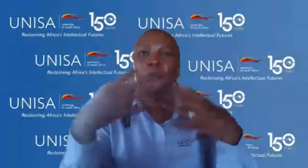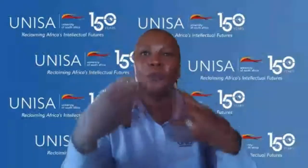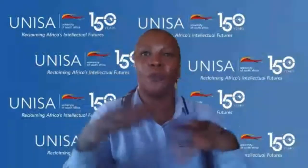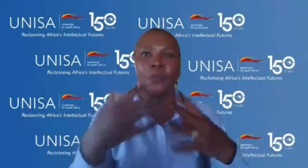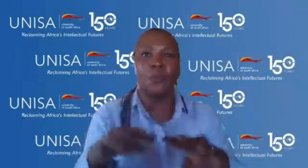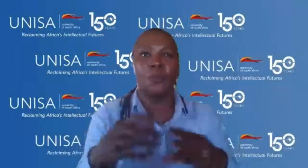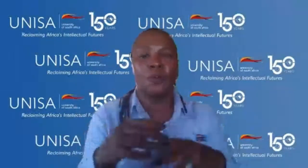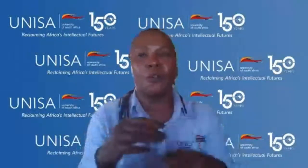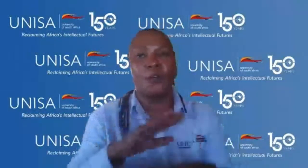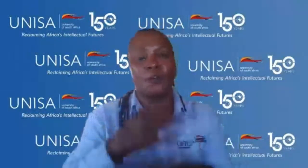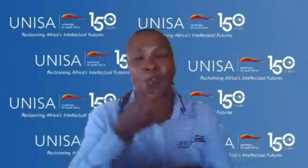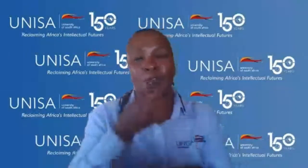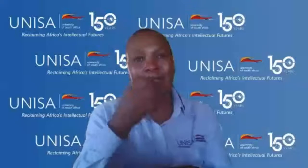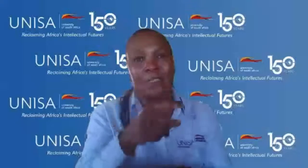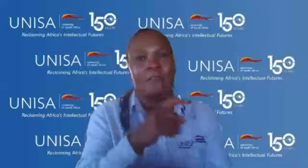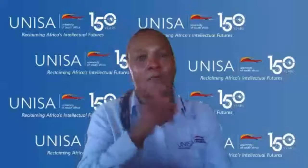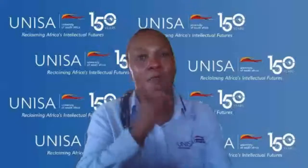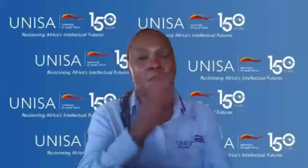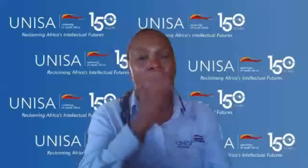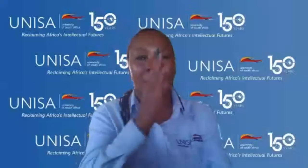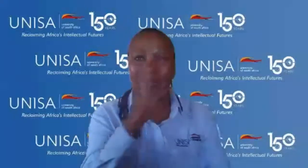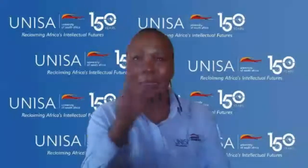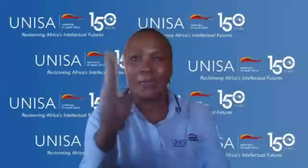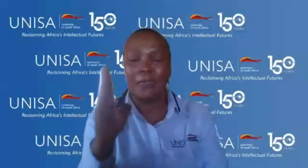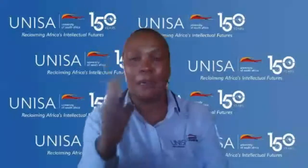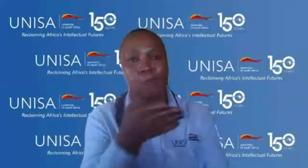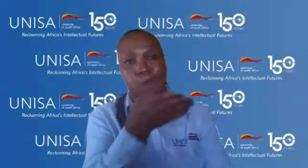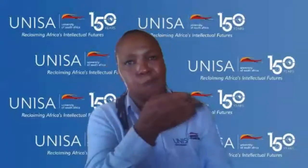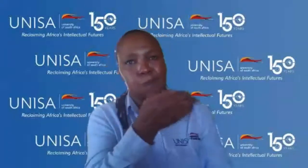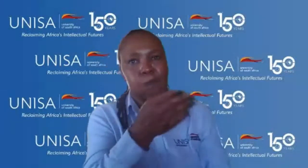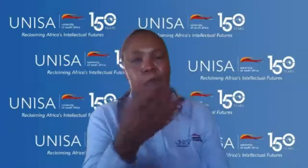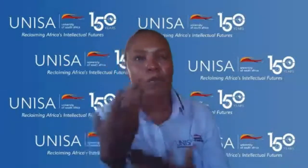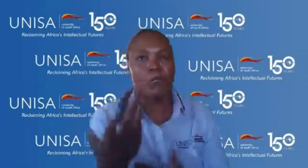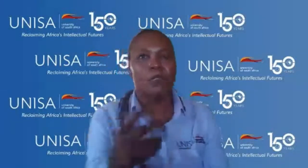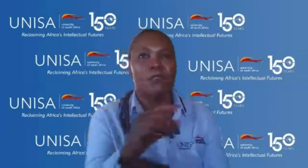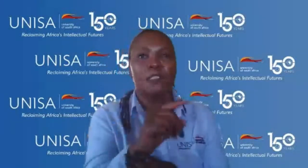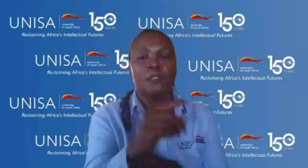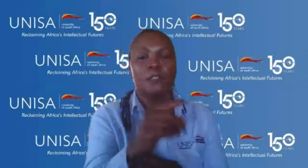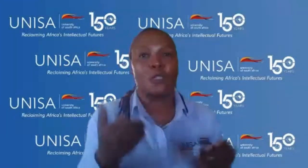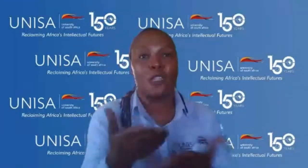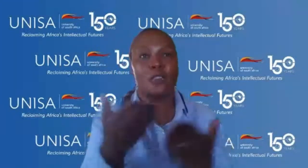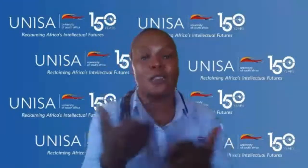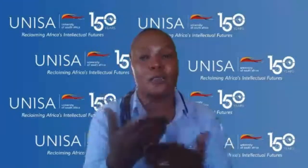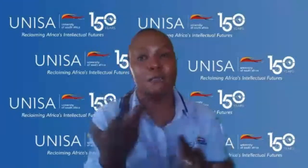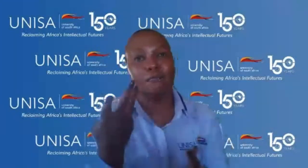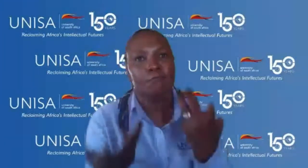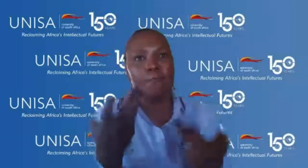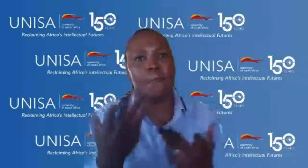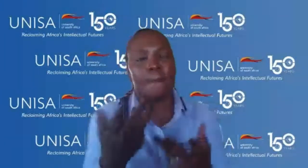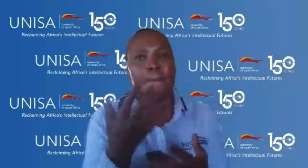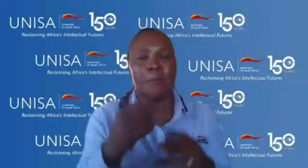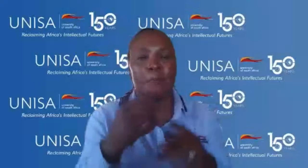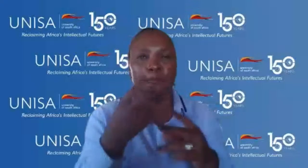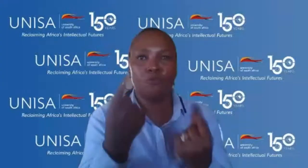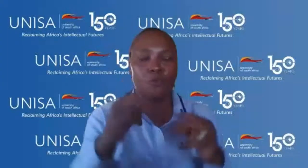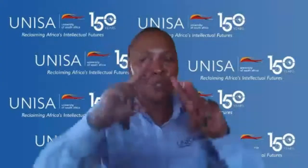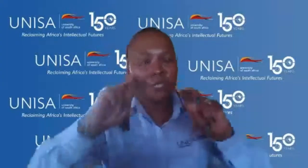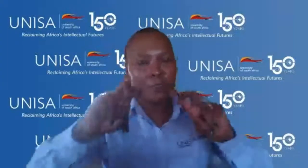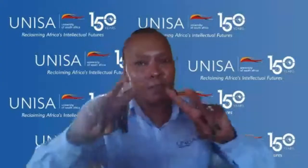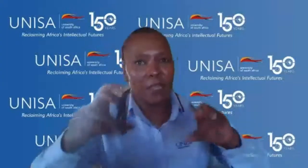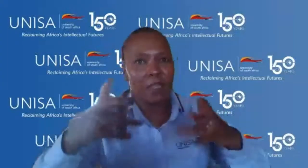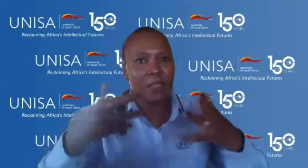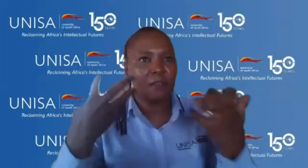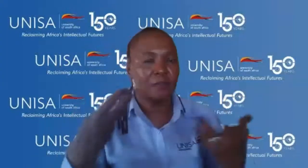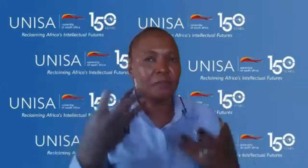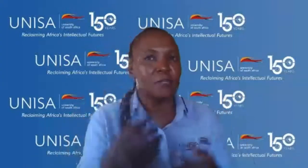to say. Library is immediately available. It's at your service. If you are doing research, you know, let them